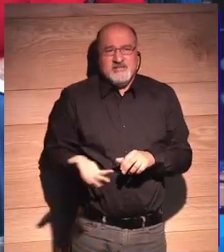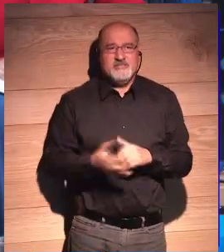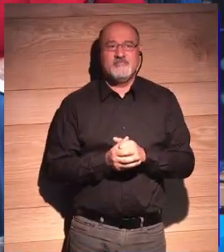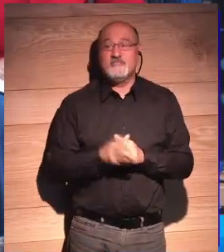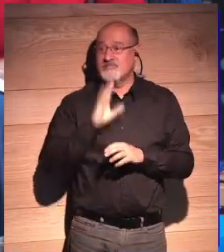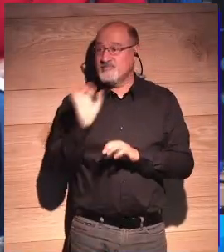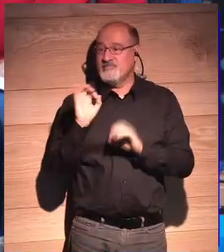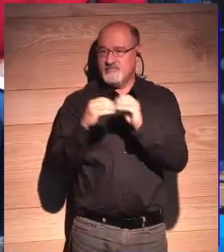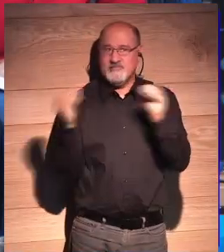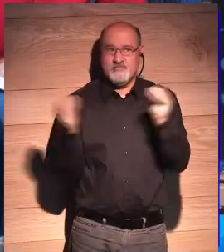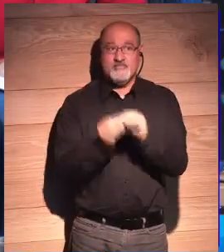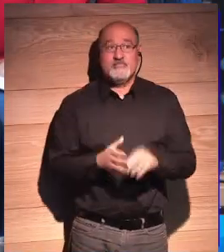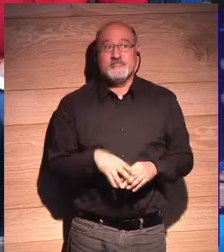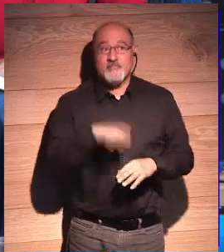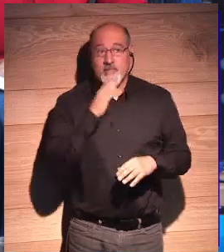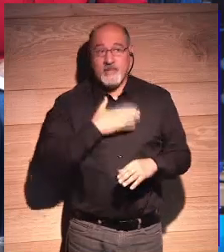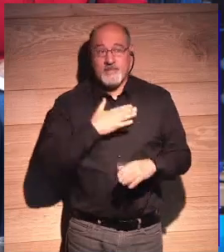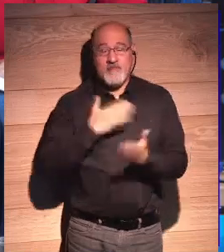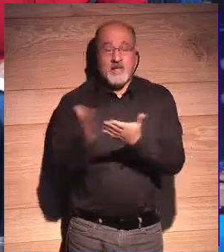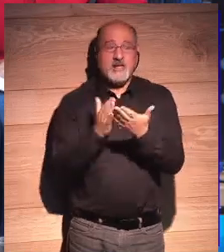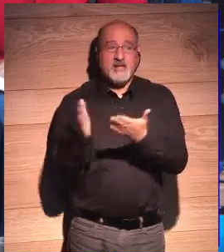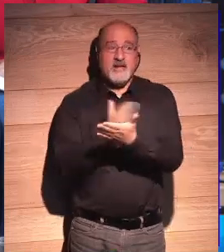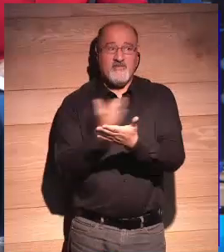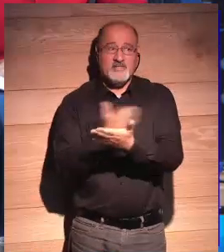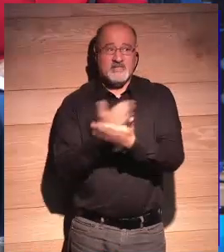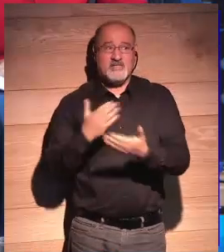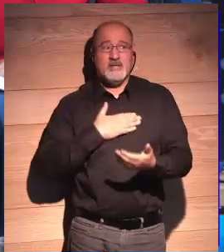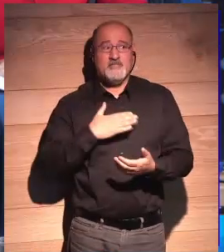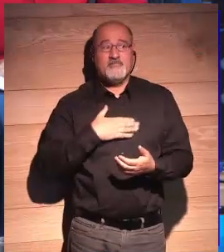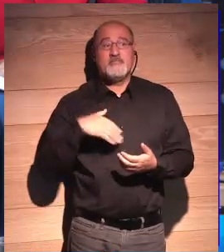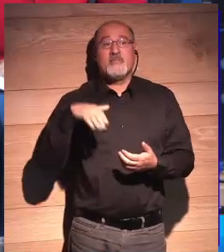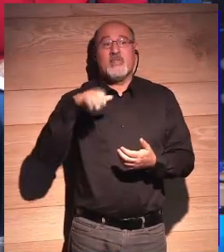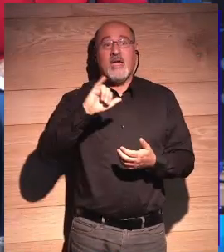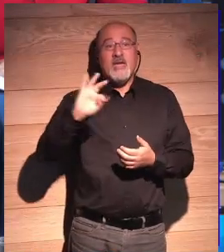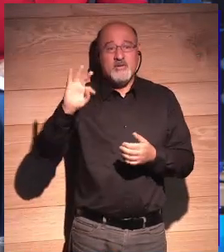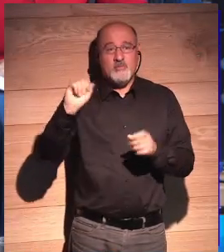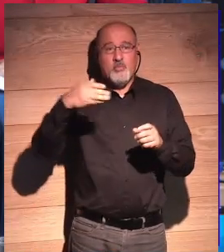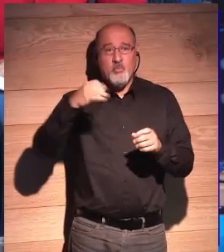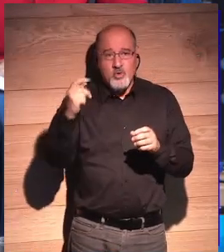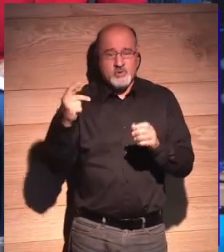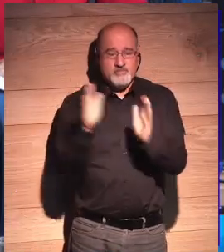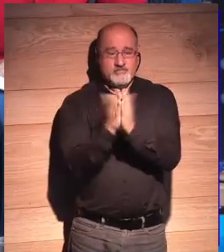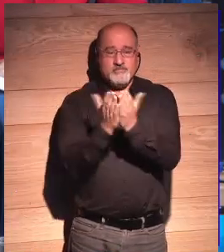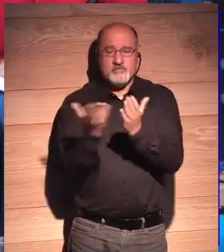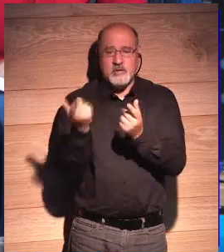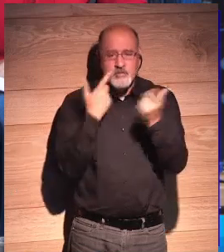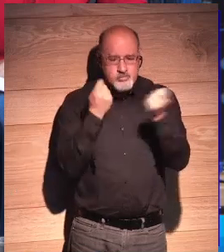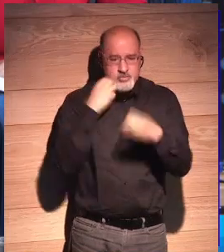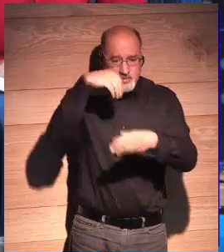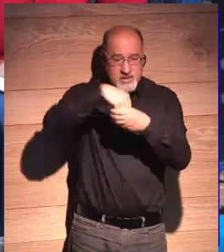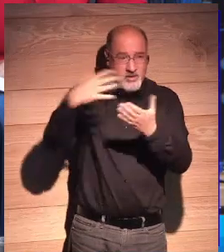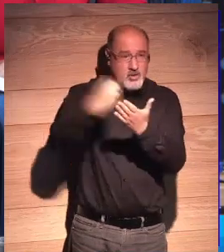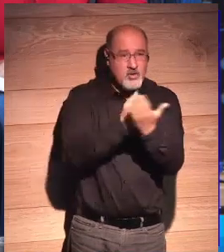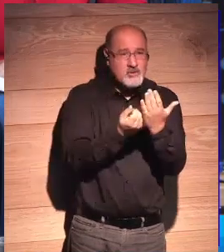Ahora sabemos que es un autor que. Well, we know that he's an author. For example, in Naples, in his magazine, although it seems that